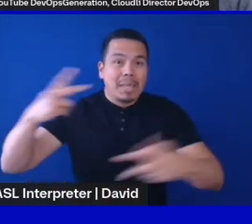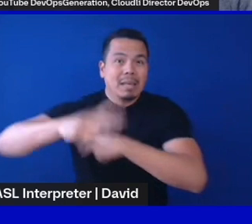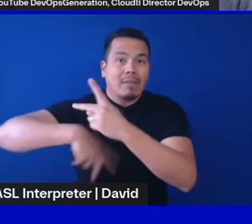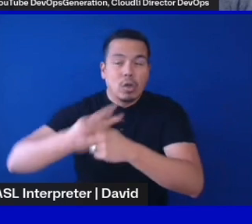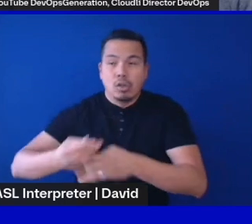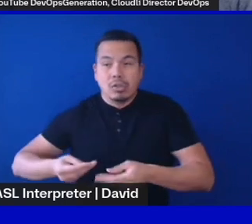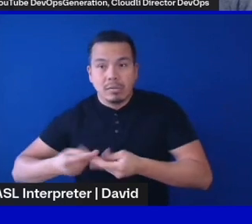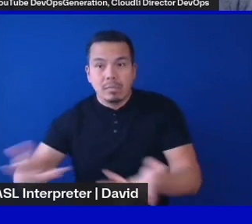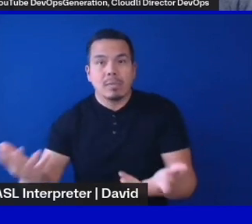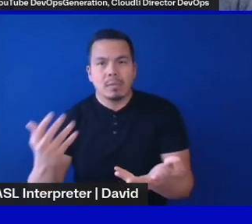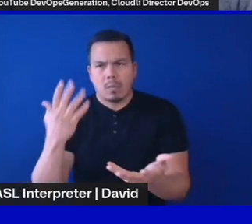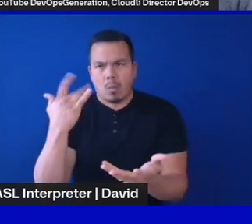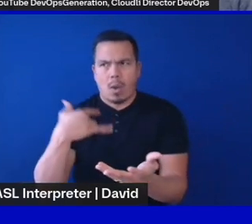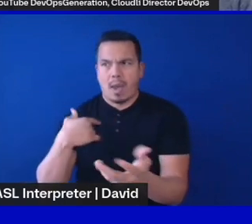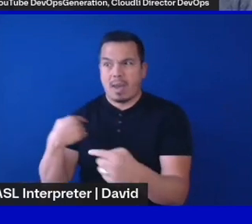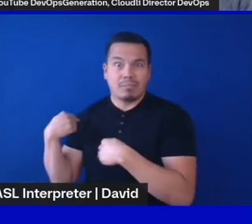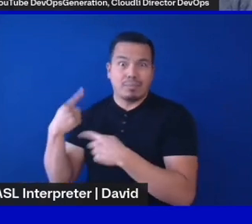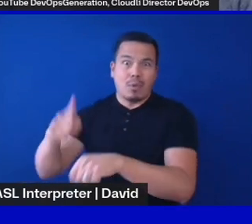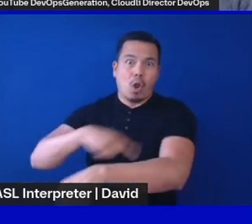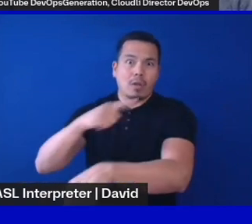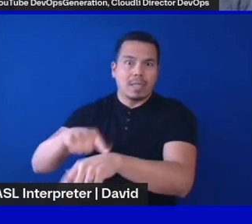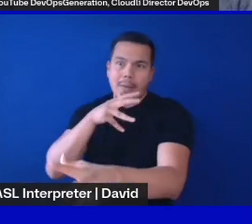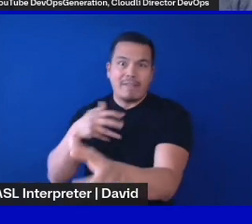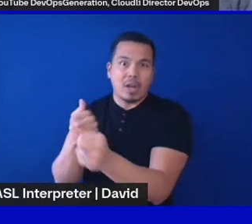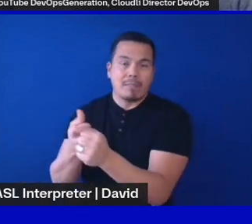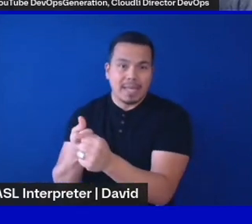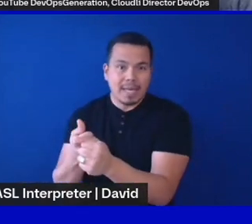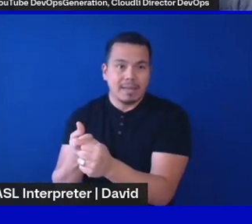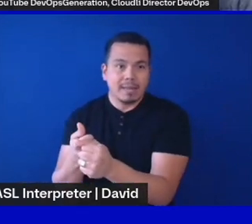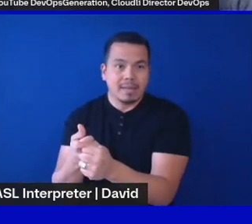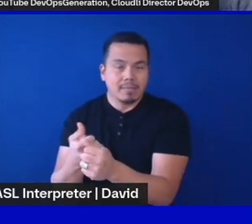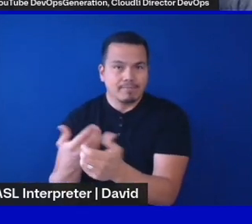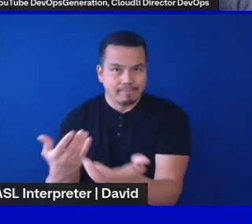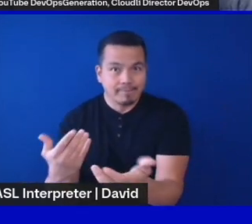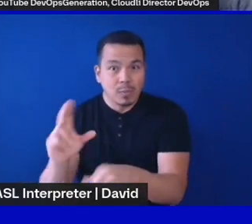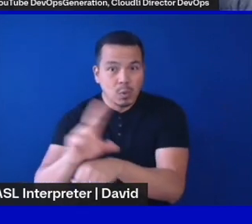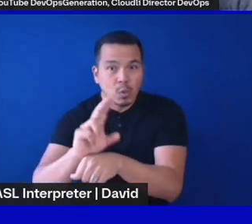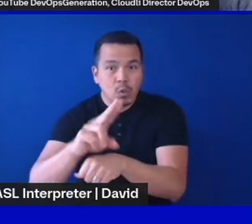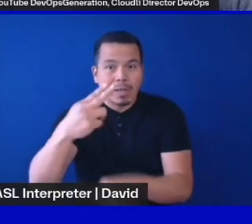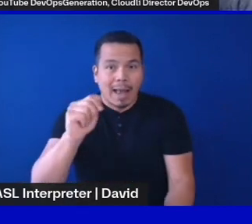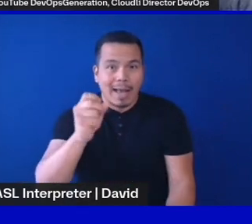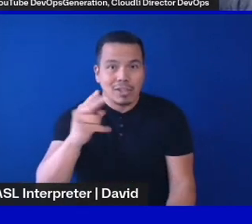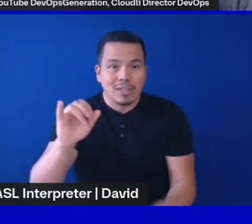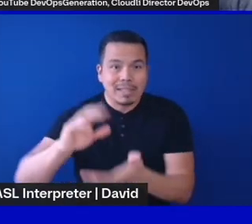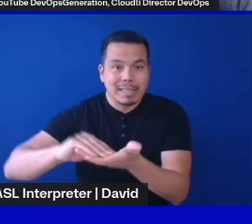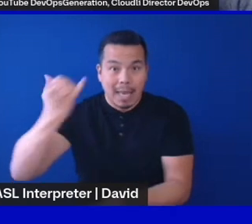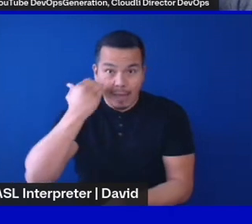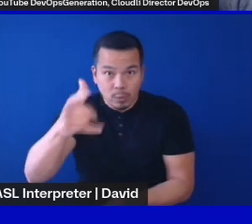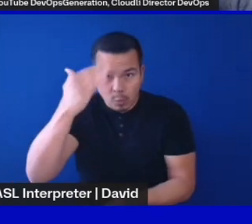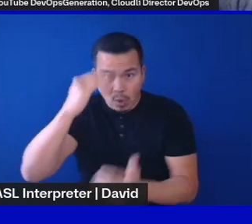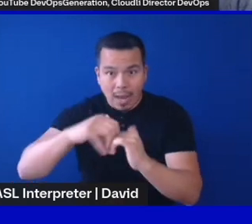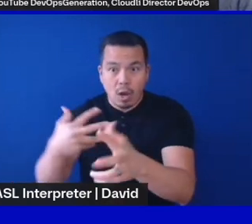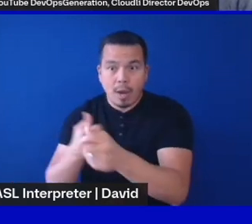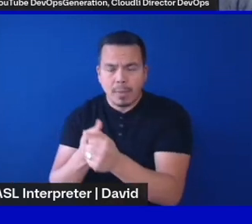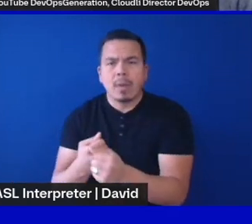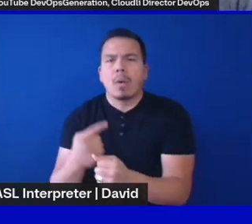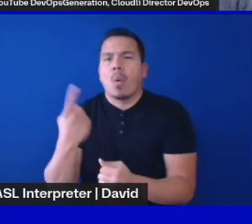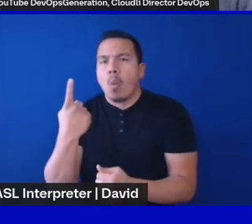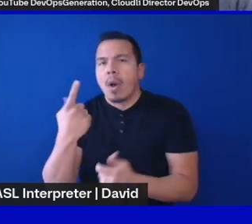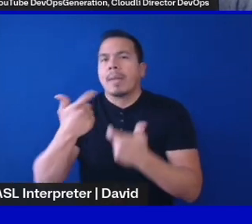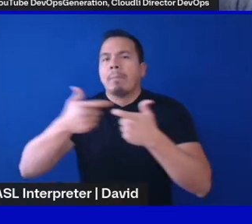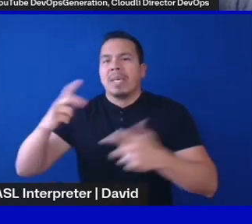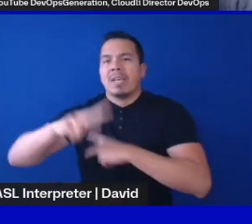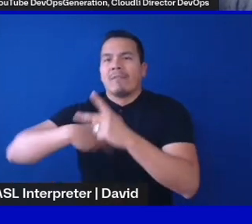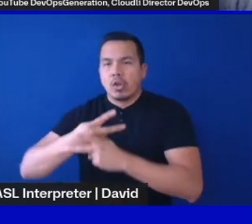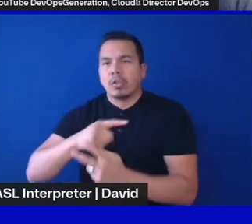hadn't, really updated in a while. And so if you know how to update this, you'll know that you have to do 1 major version at a time. And so that came